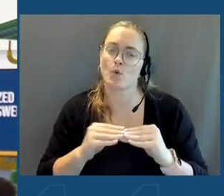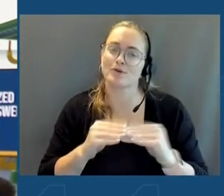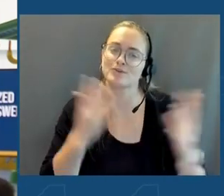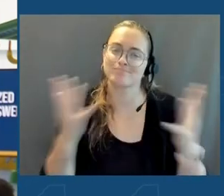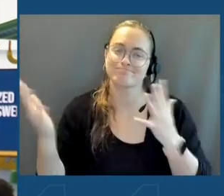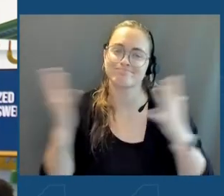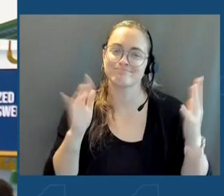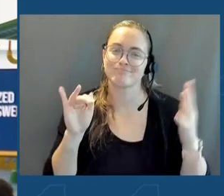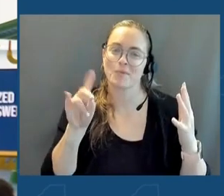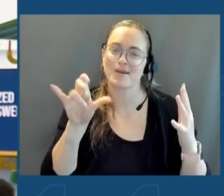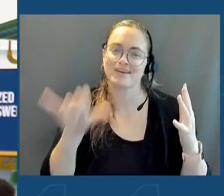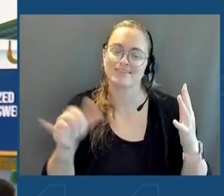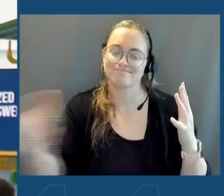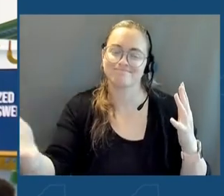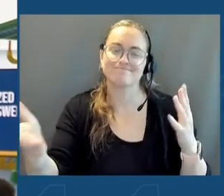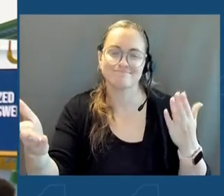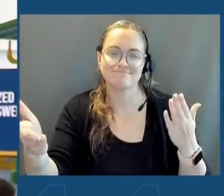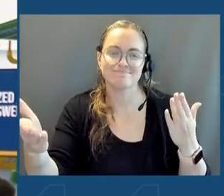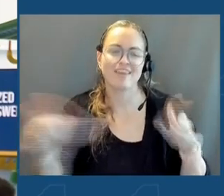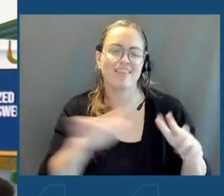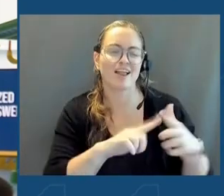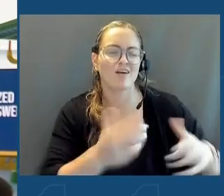Buddy, and I'll introduce Shane.